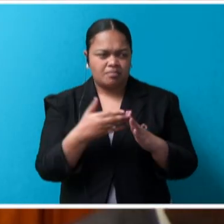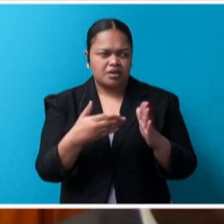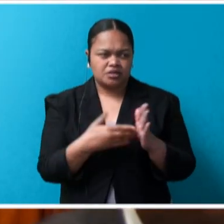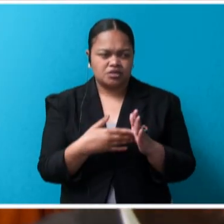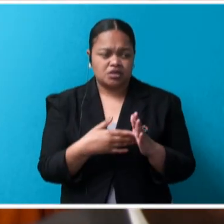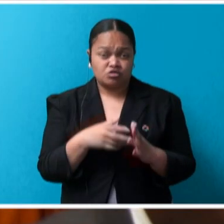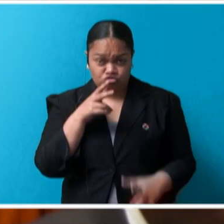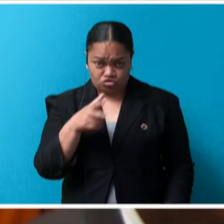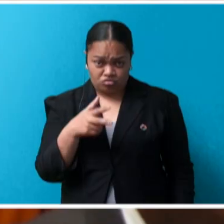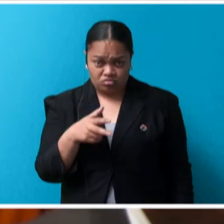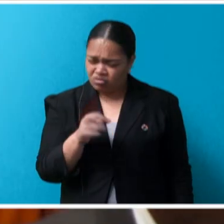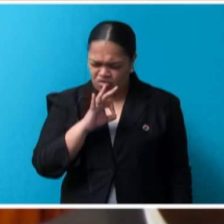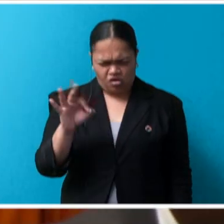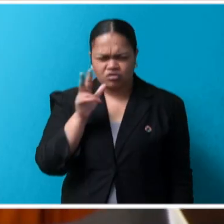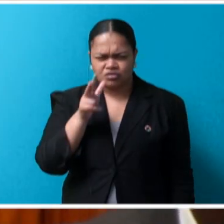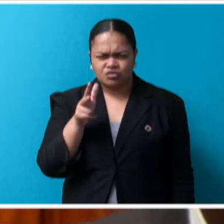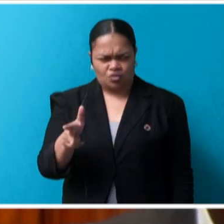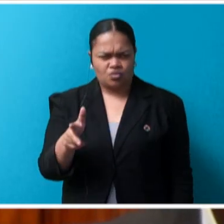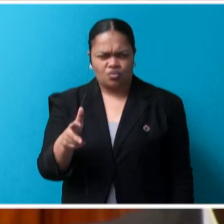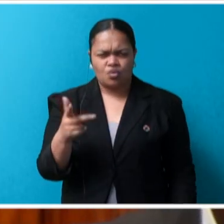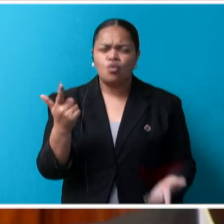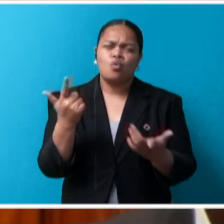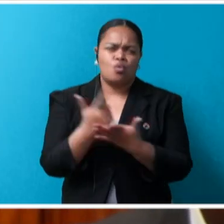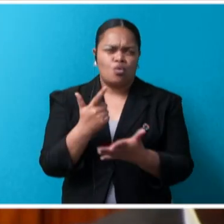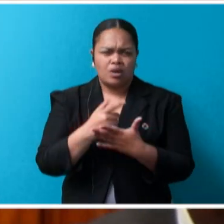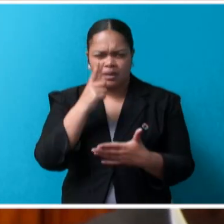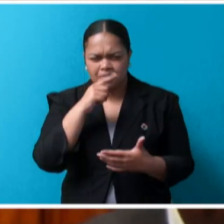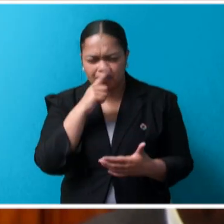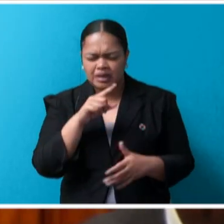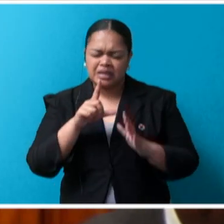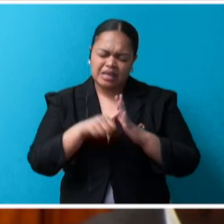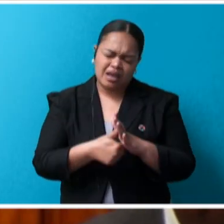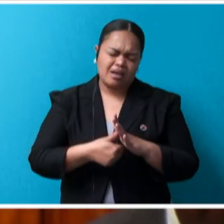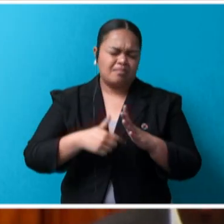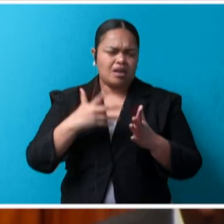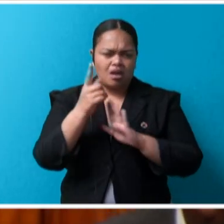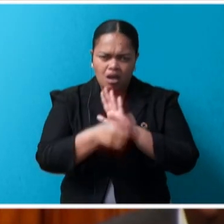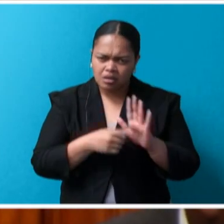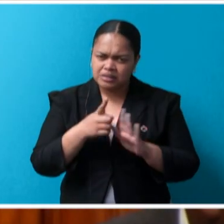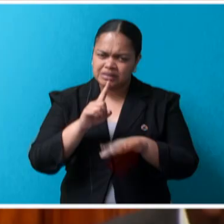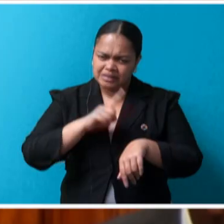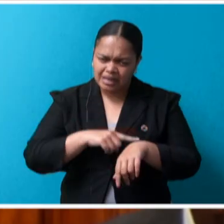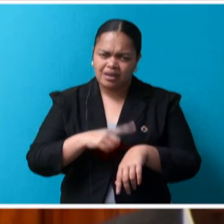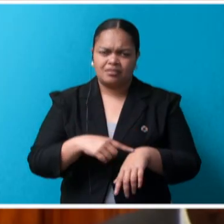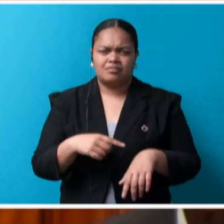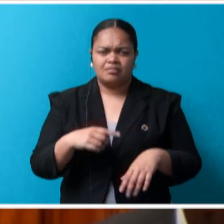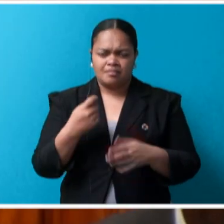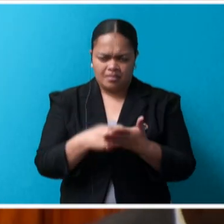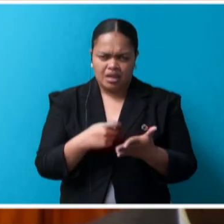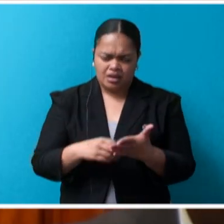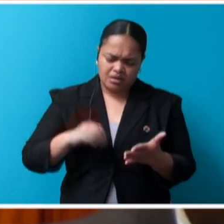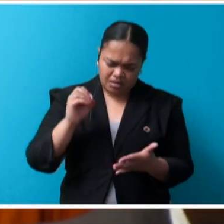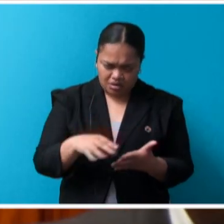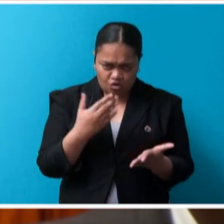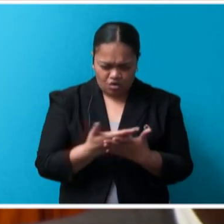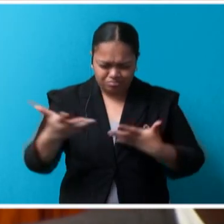joke. A lot of people have put their time, money, and effort into consolidating this, including the